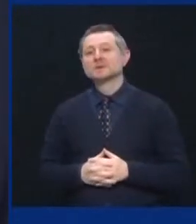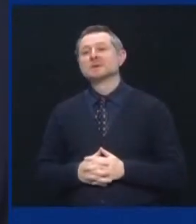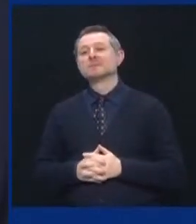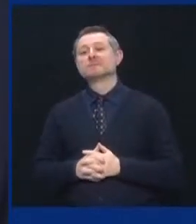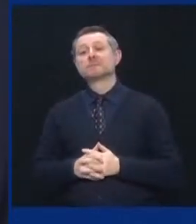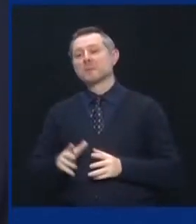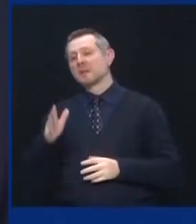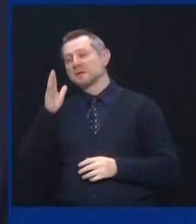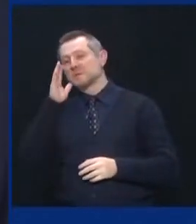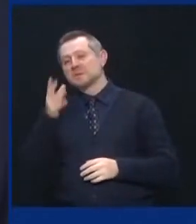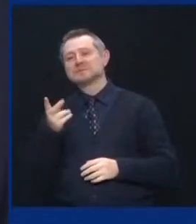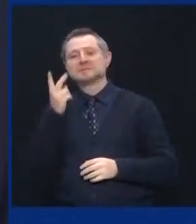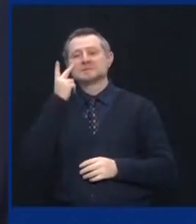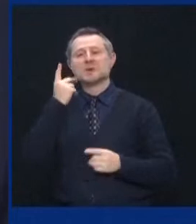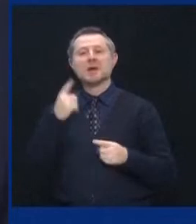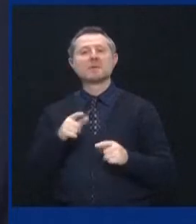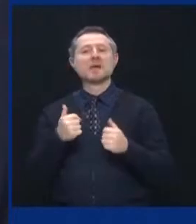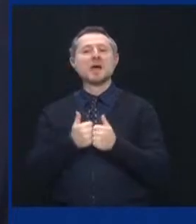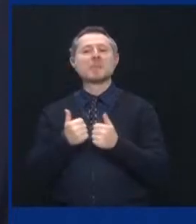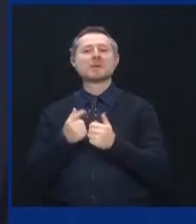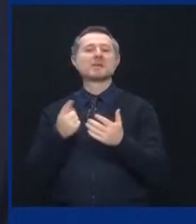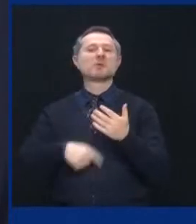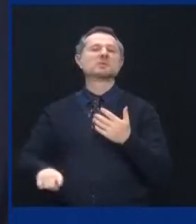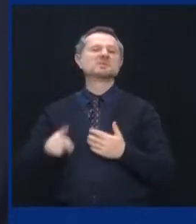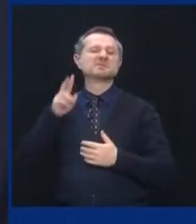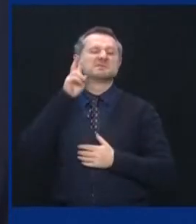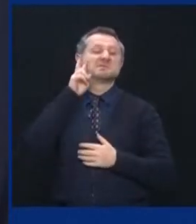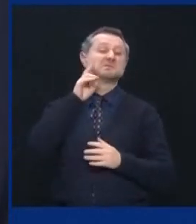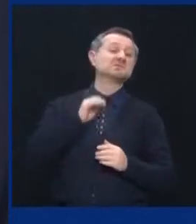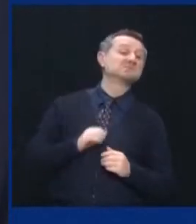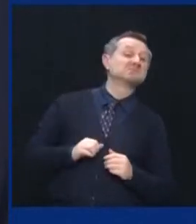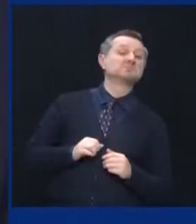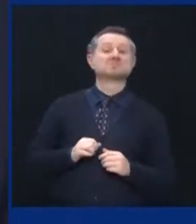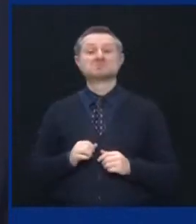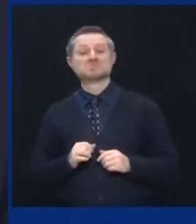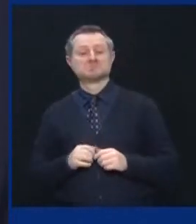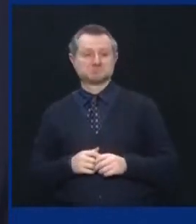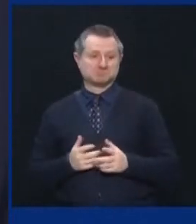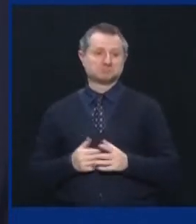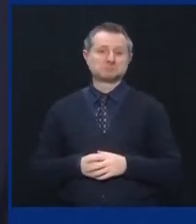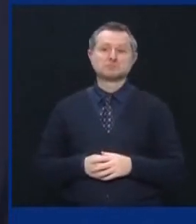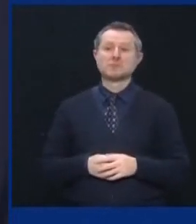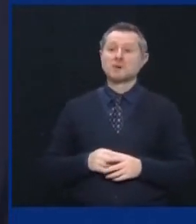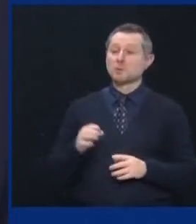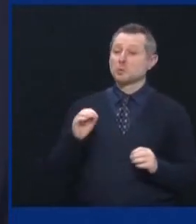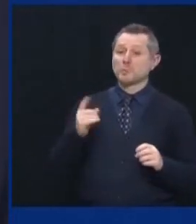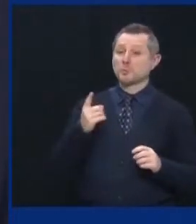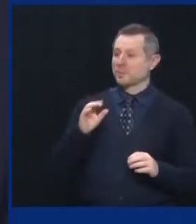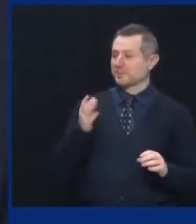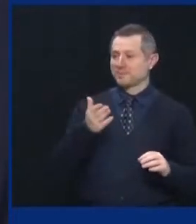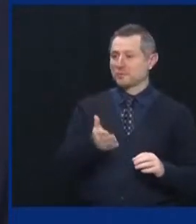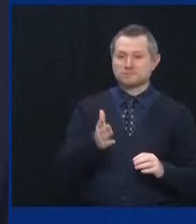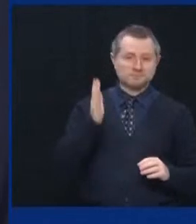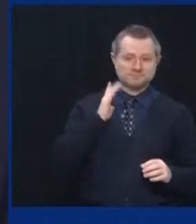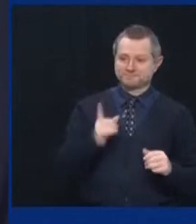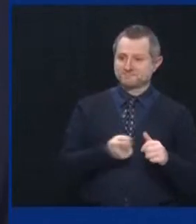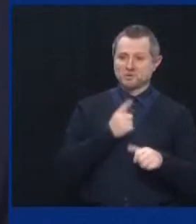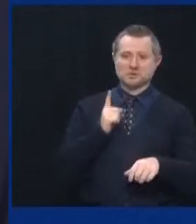see how this playoff game goes. Let's see how, again, nobody's done this before. This is a pure